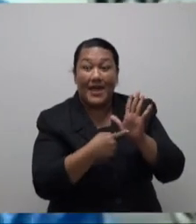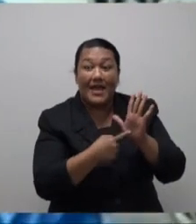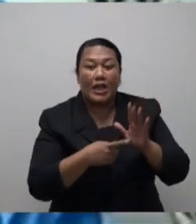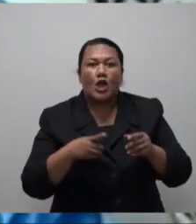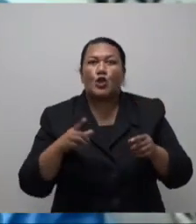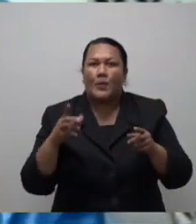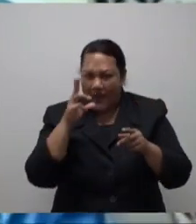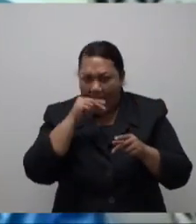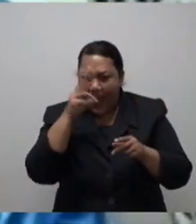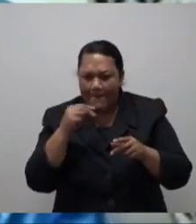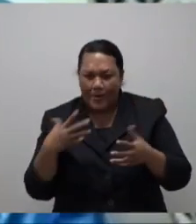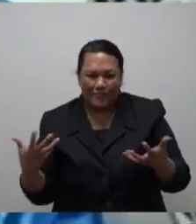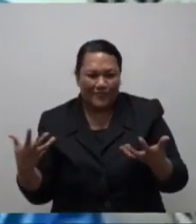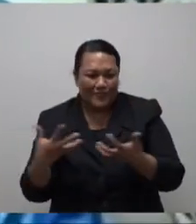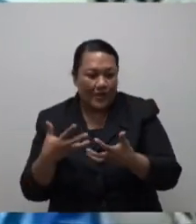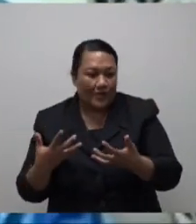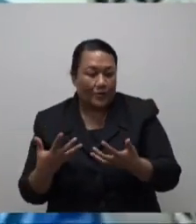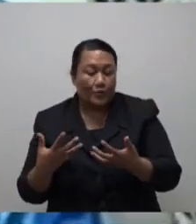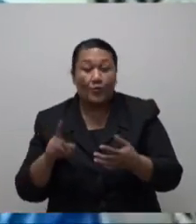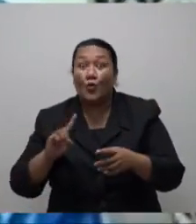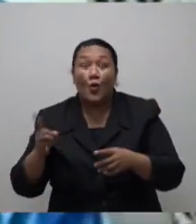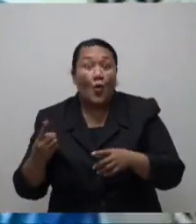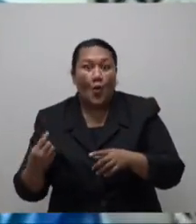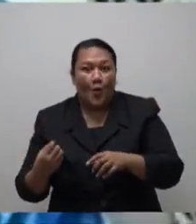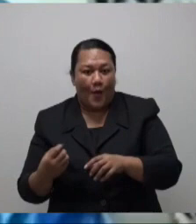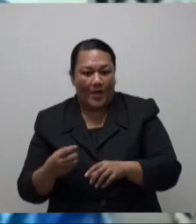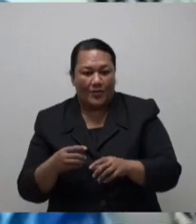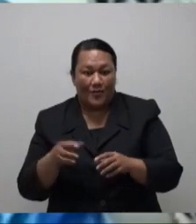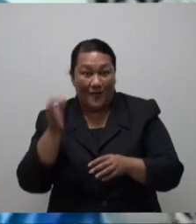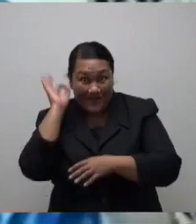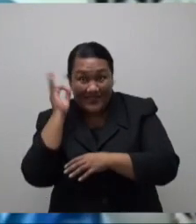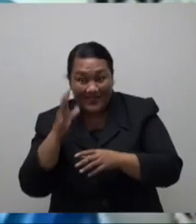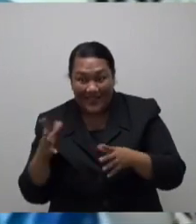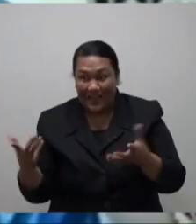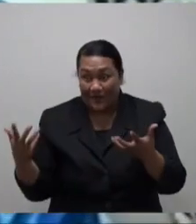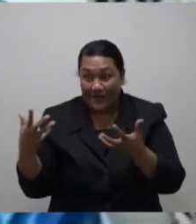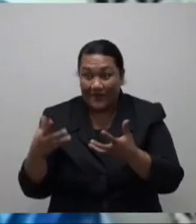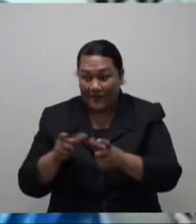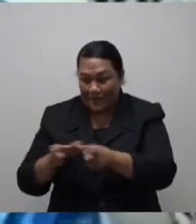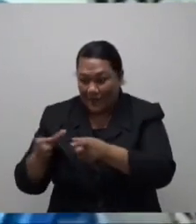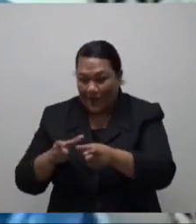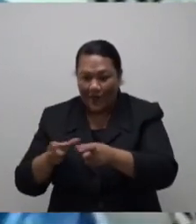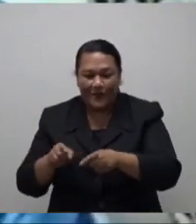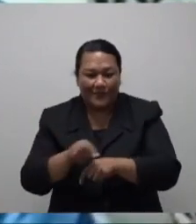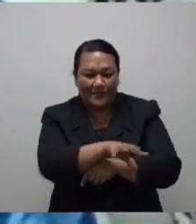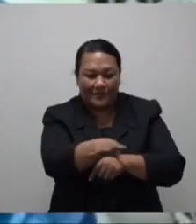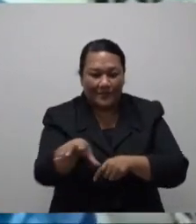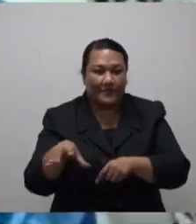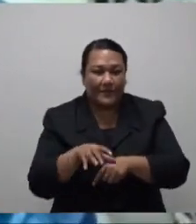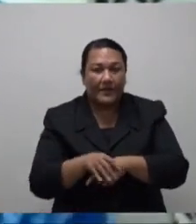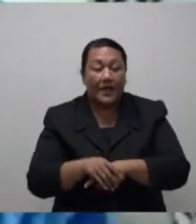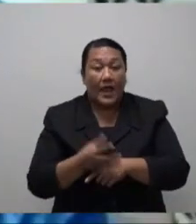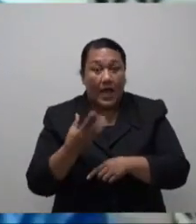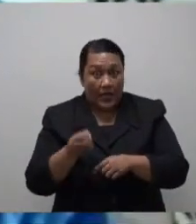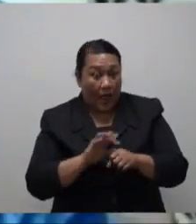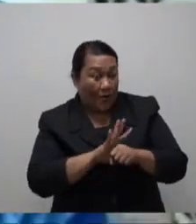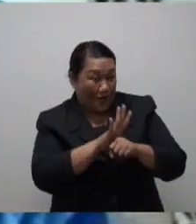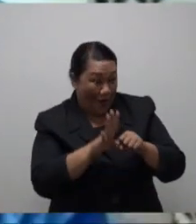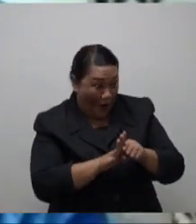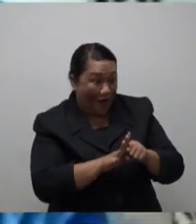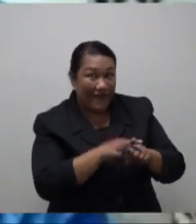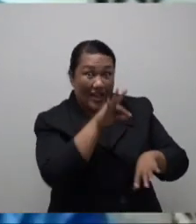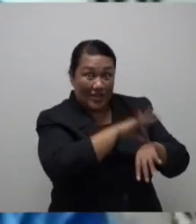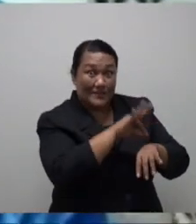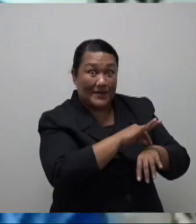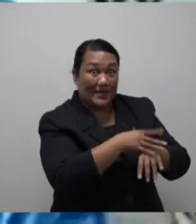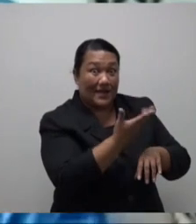health services. CWM Hospital has now been designated as a COVID hospital, very similar